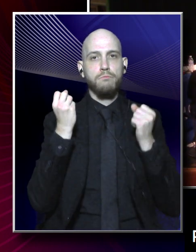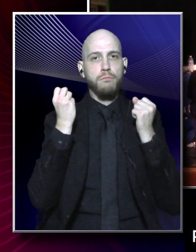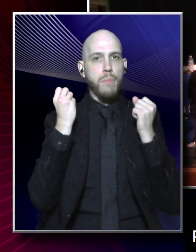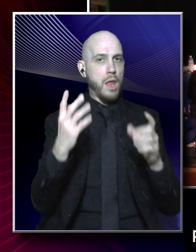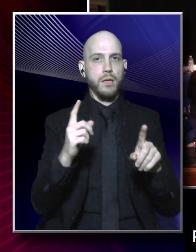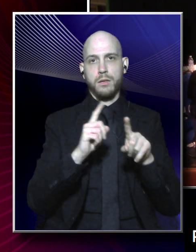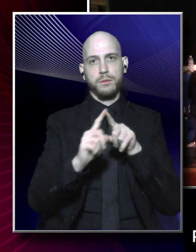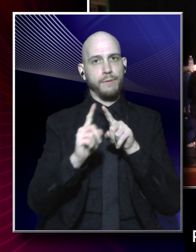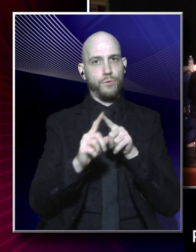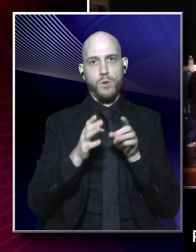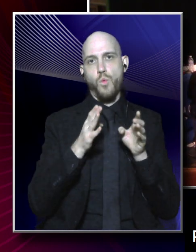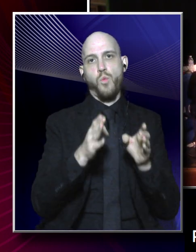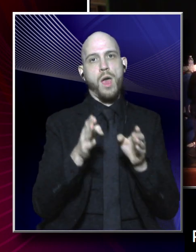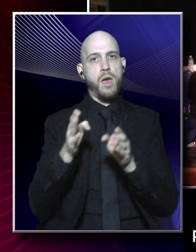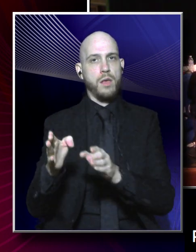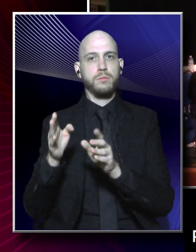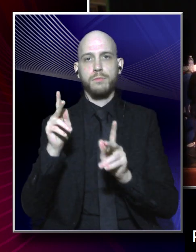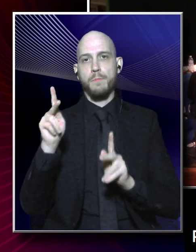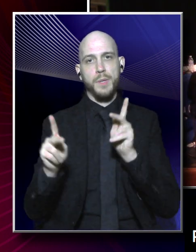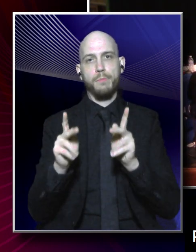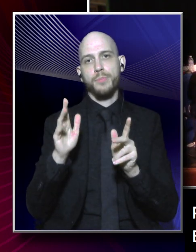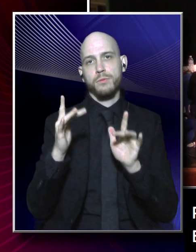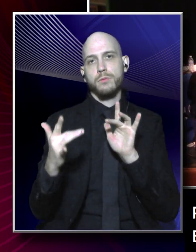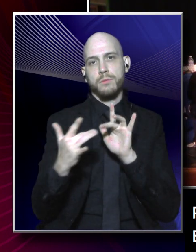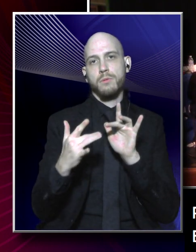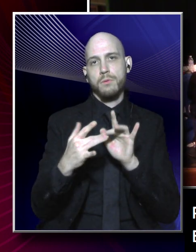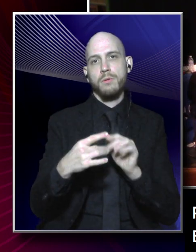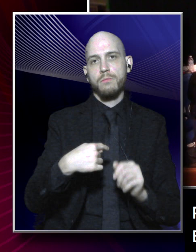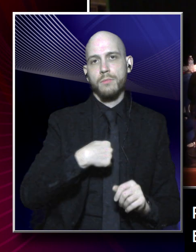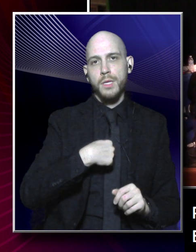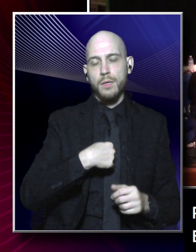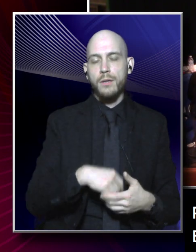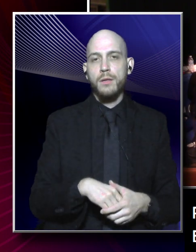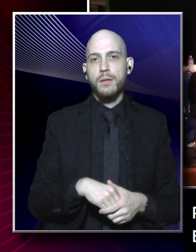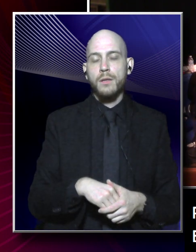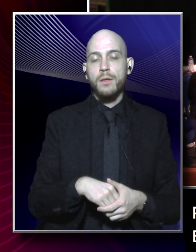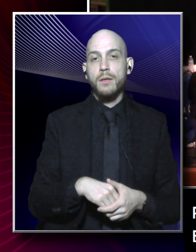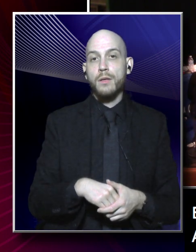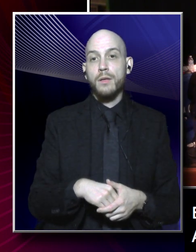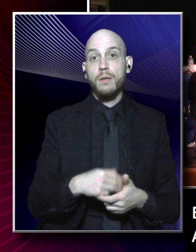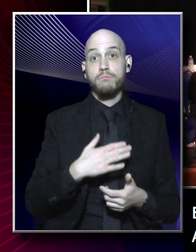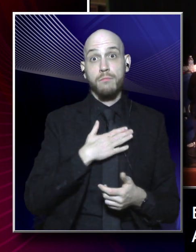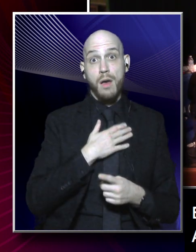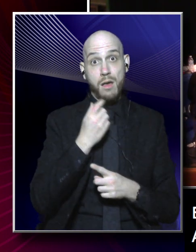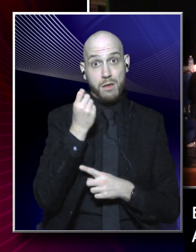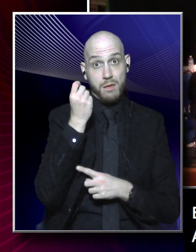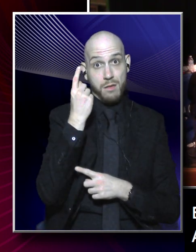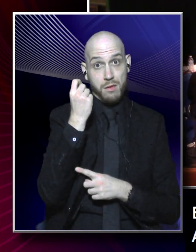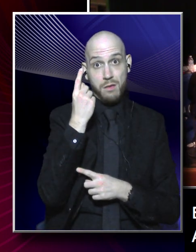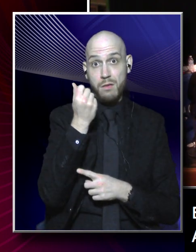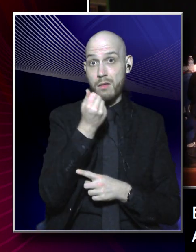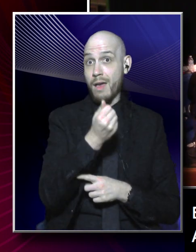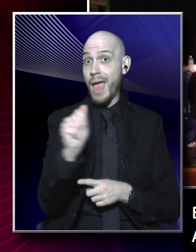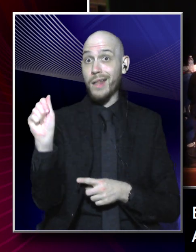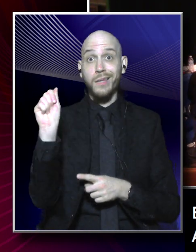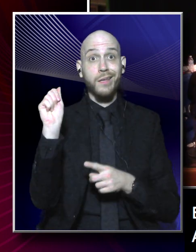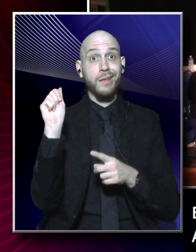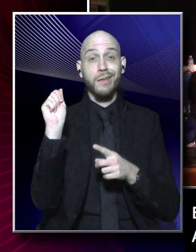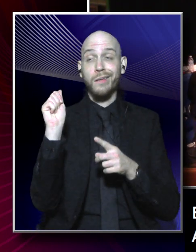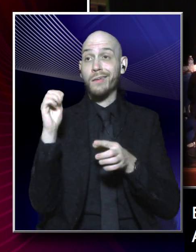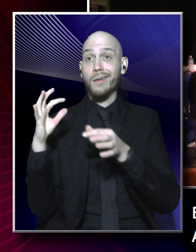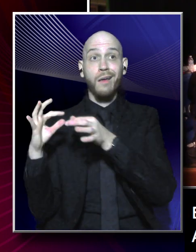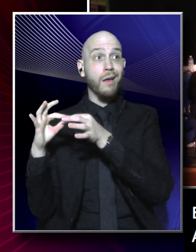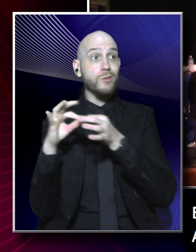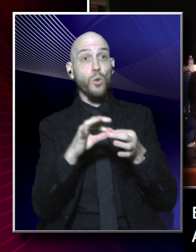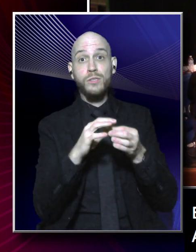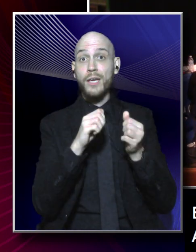And essentially, it's my understanding that anyone who has any affiliation with ASDB, they can come to me. So I'm